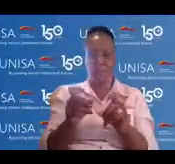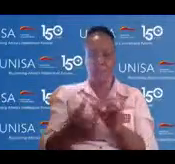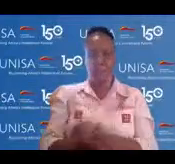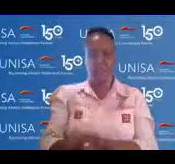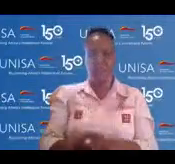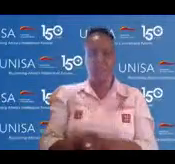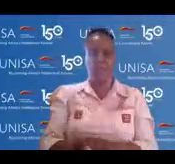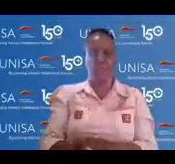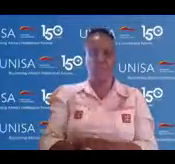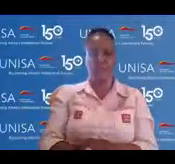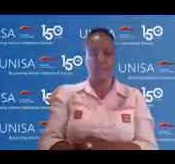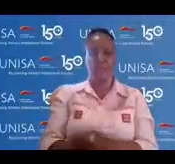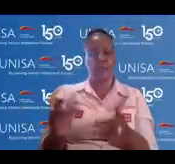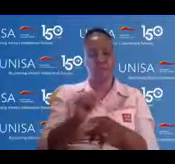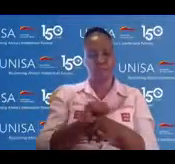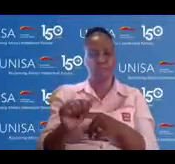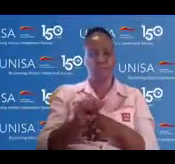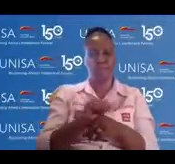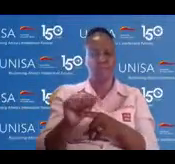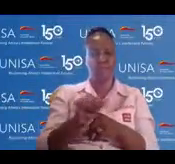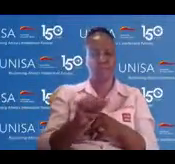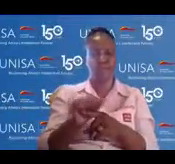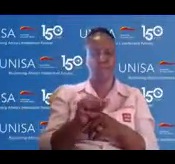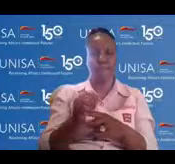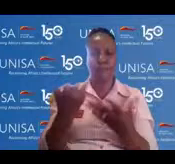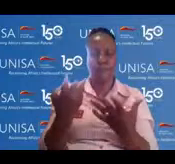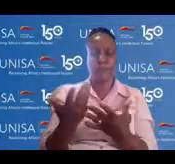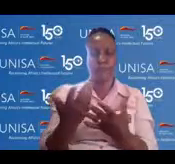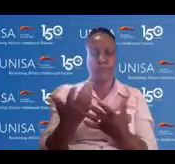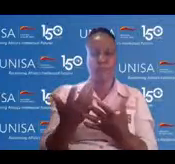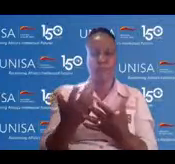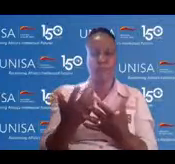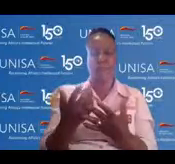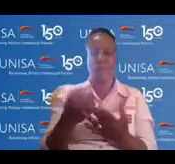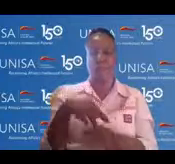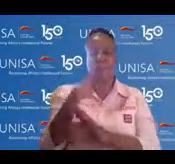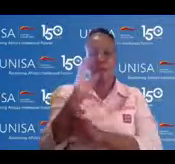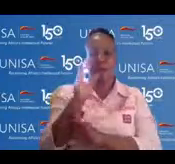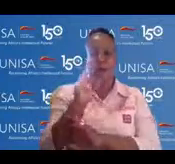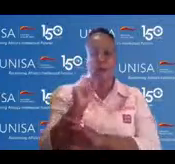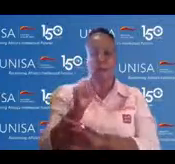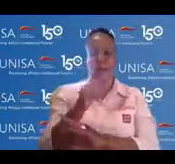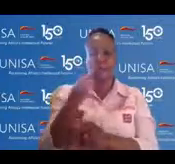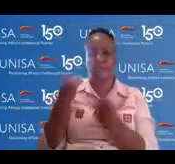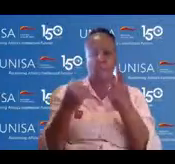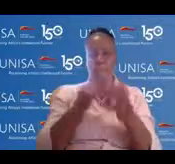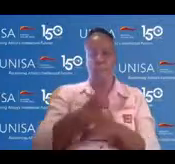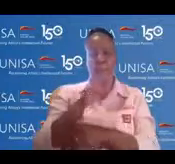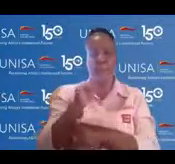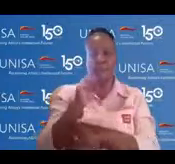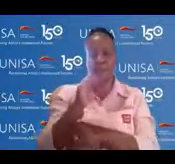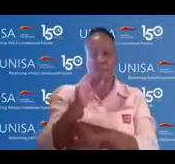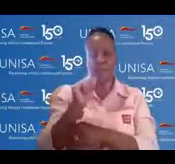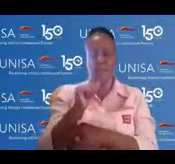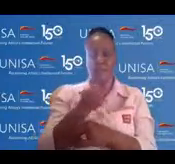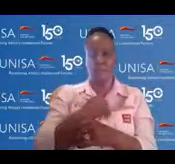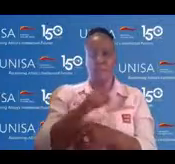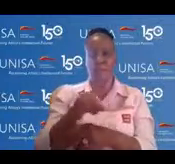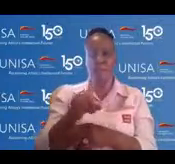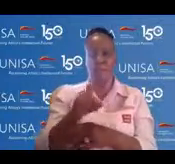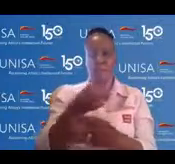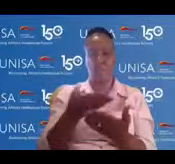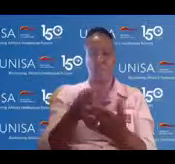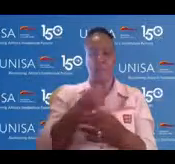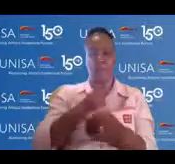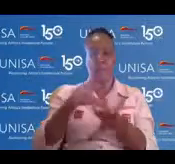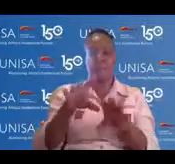practice. There's 4 that got it exactly right. So remember, you will visit my UNISA, click on the myExams button, you'll select